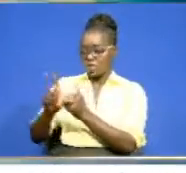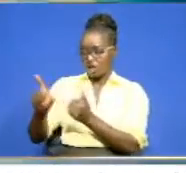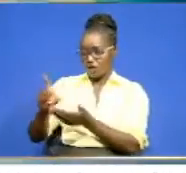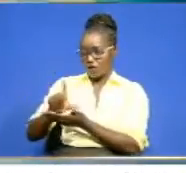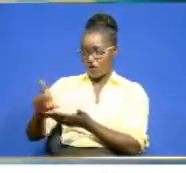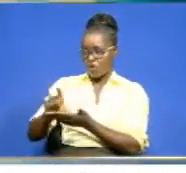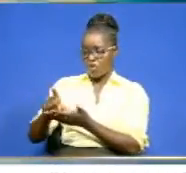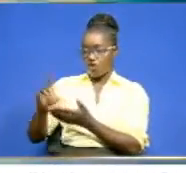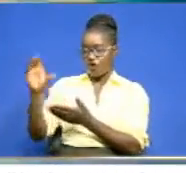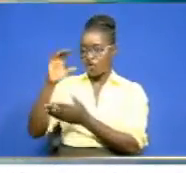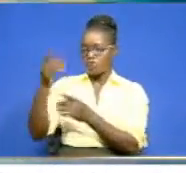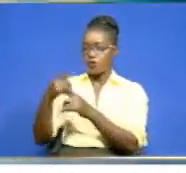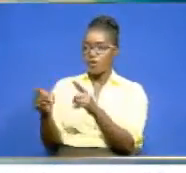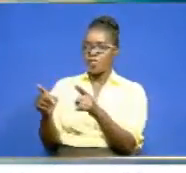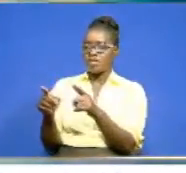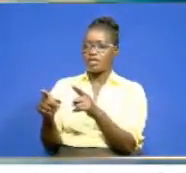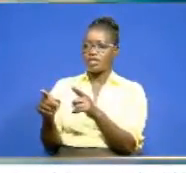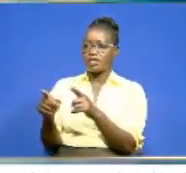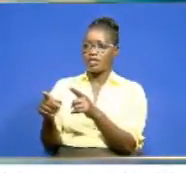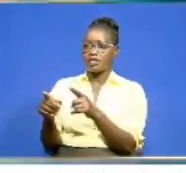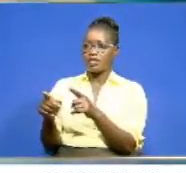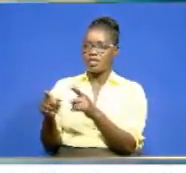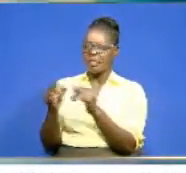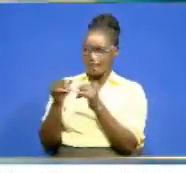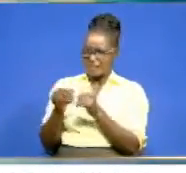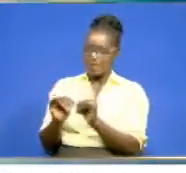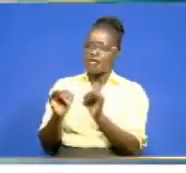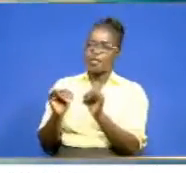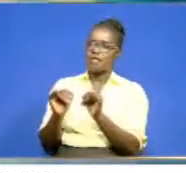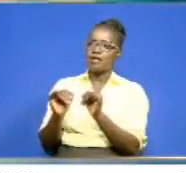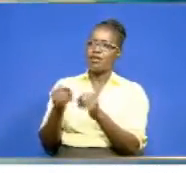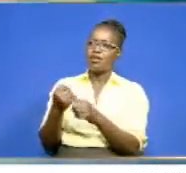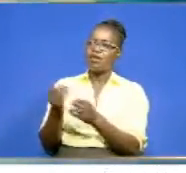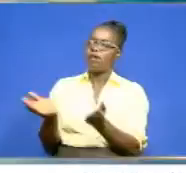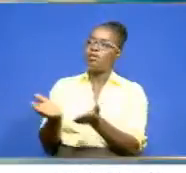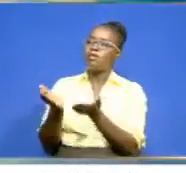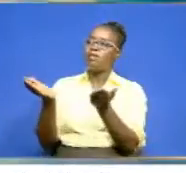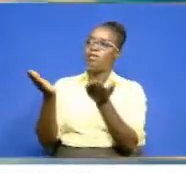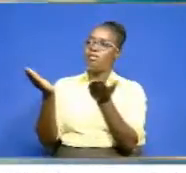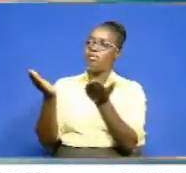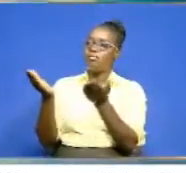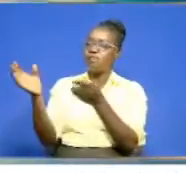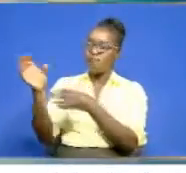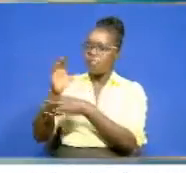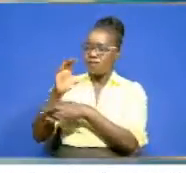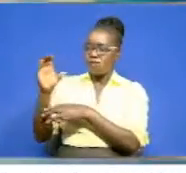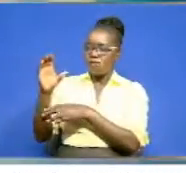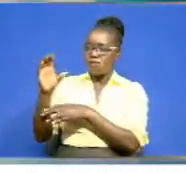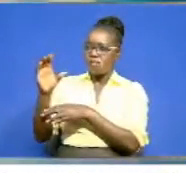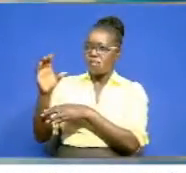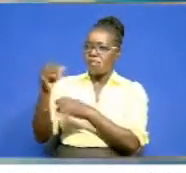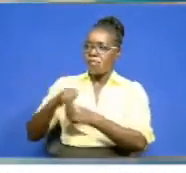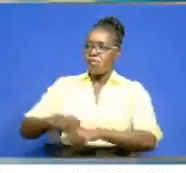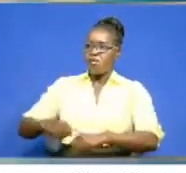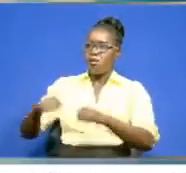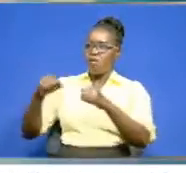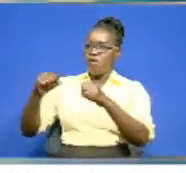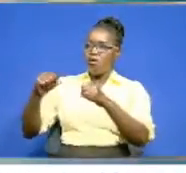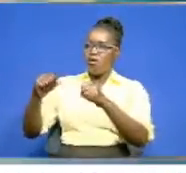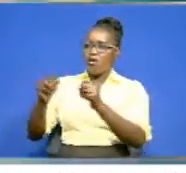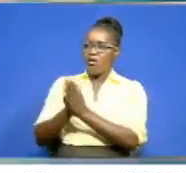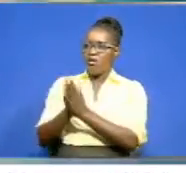but it's she's trying to make, to improve our coaching abilities and our